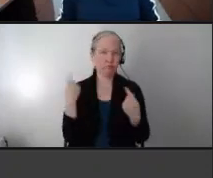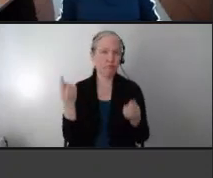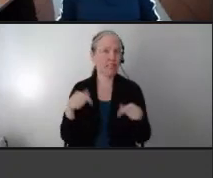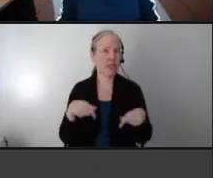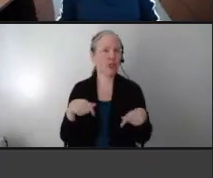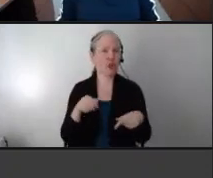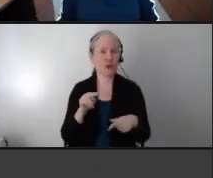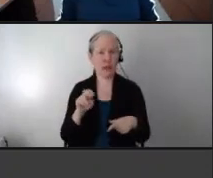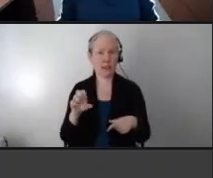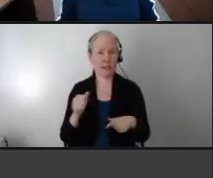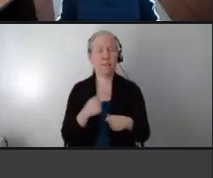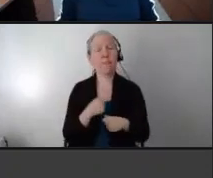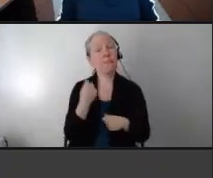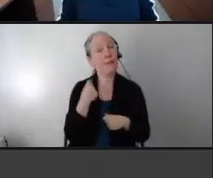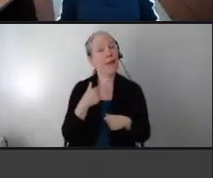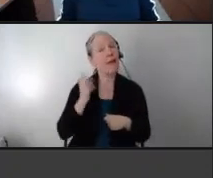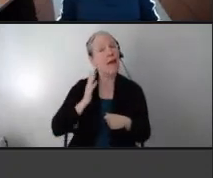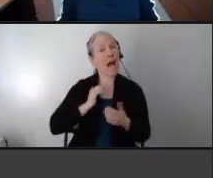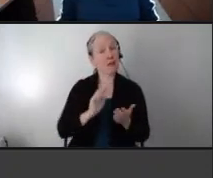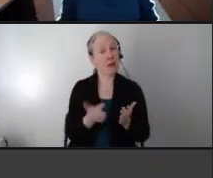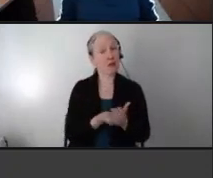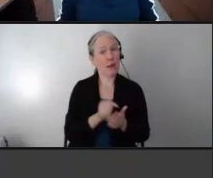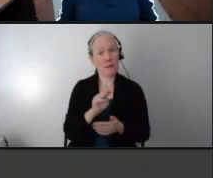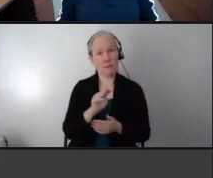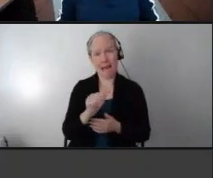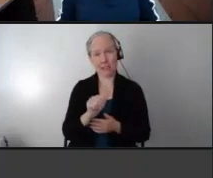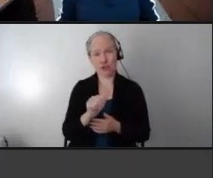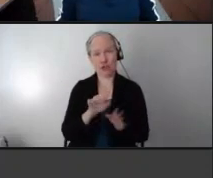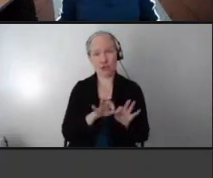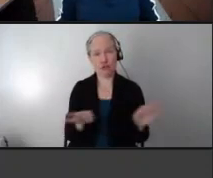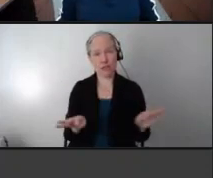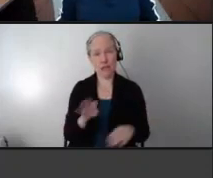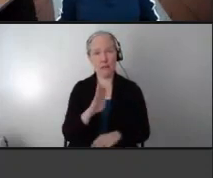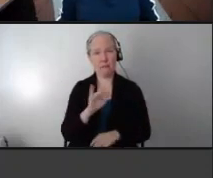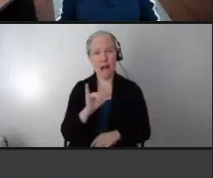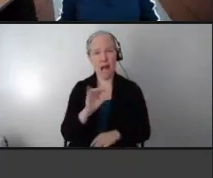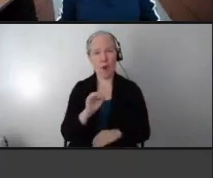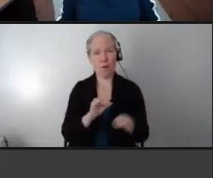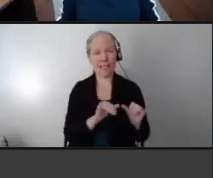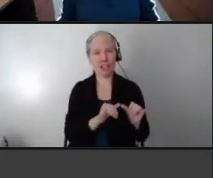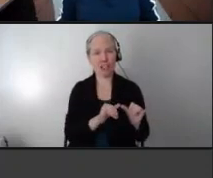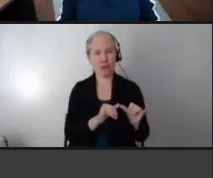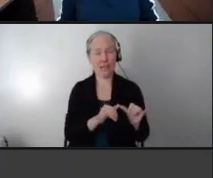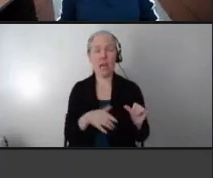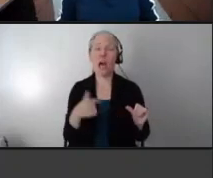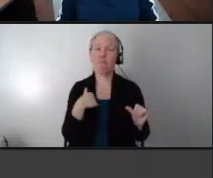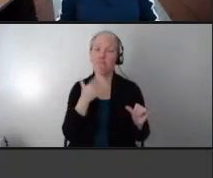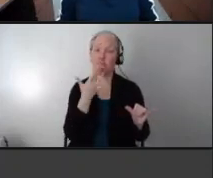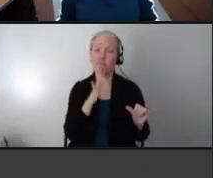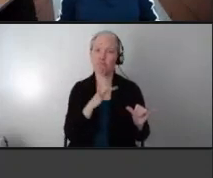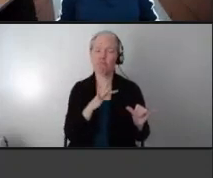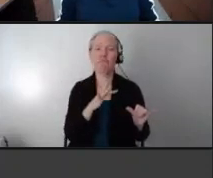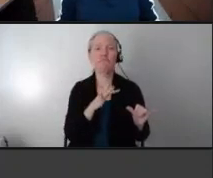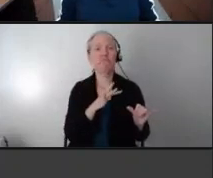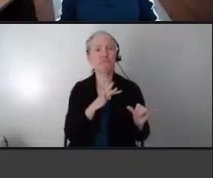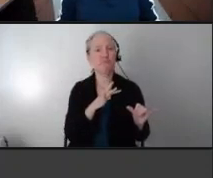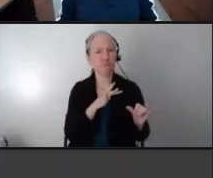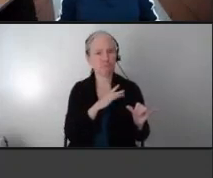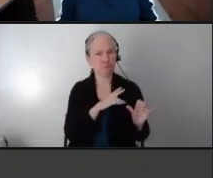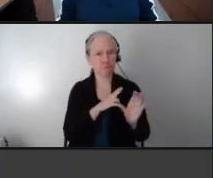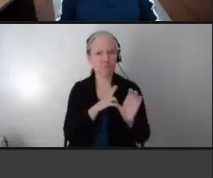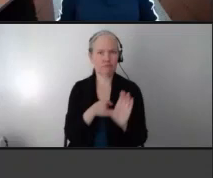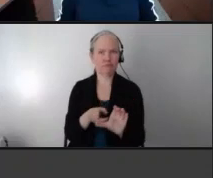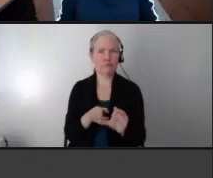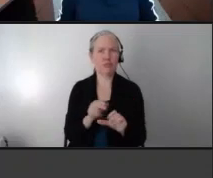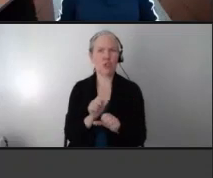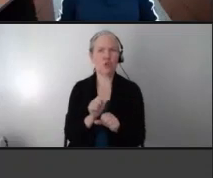I graduated with a master's in bioengineering. So I was fortunate to come and work in what was then